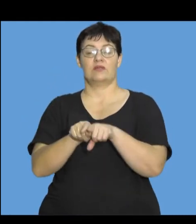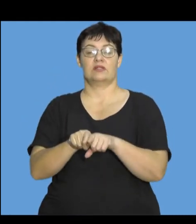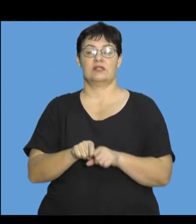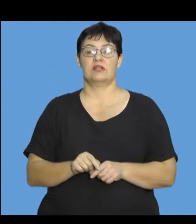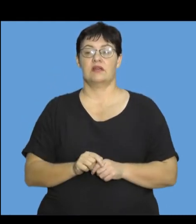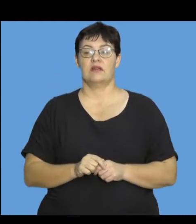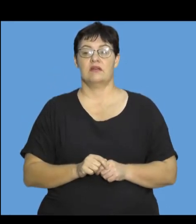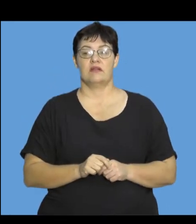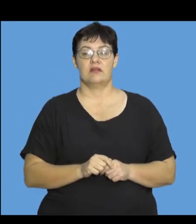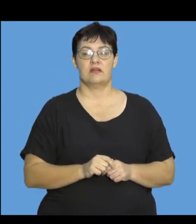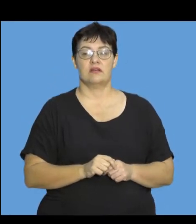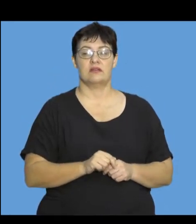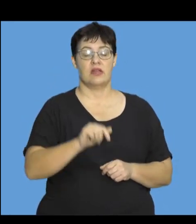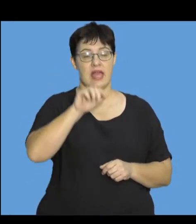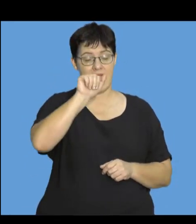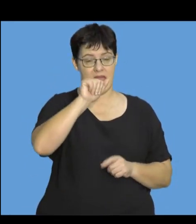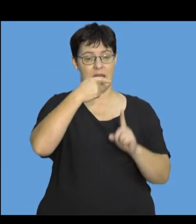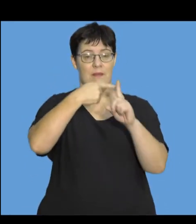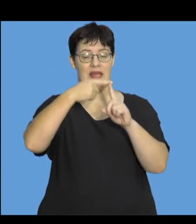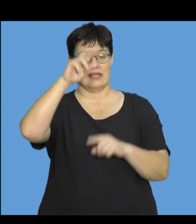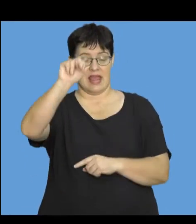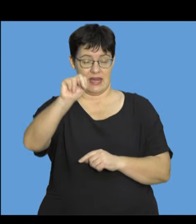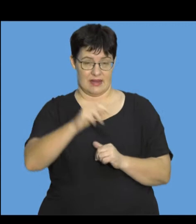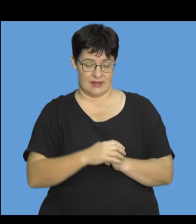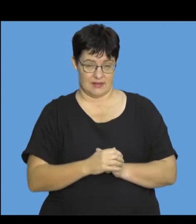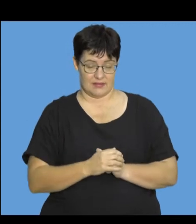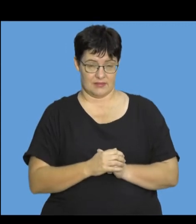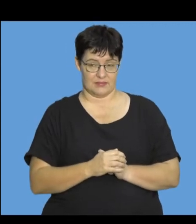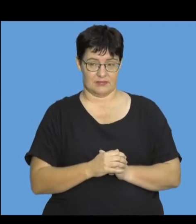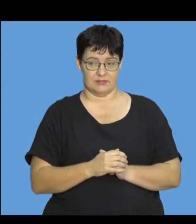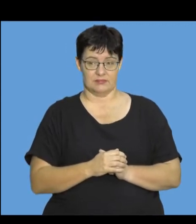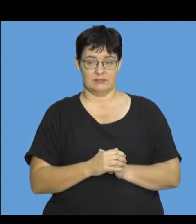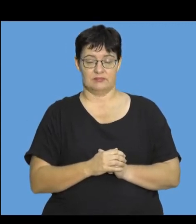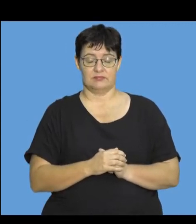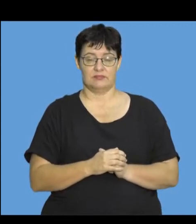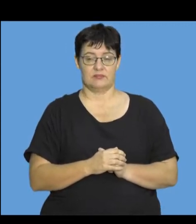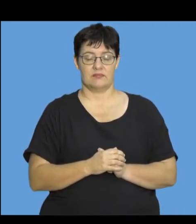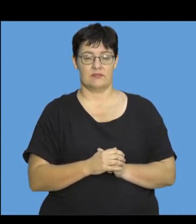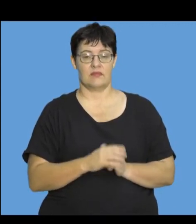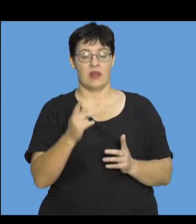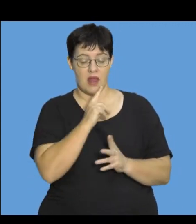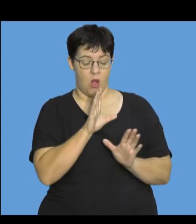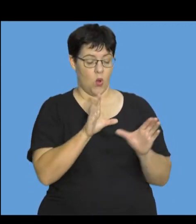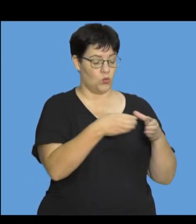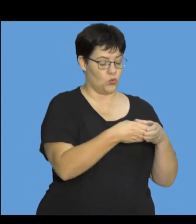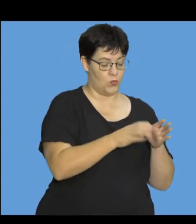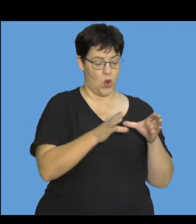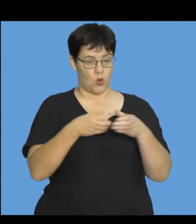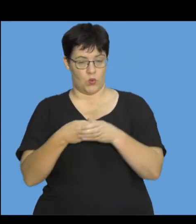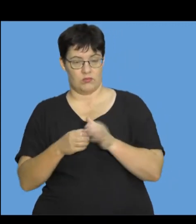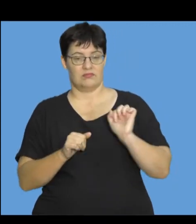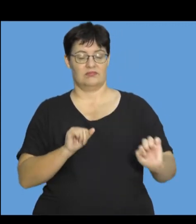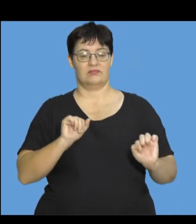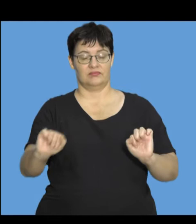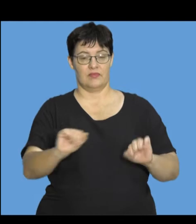law is to say I must add my exponents, right? Therefore, I will then group them according